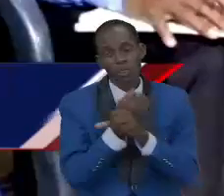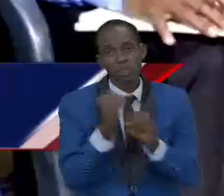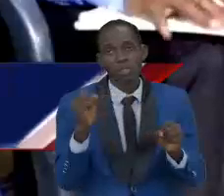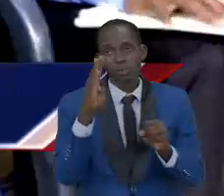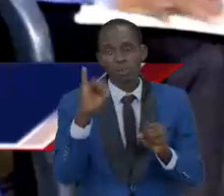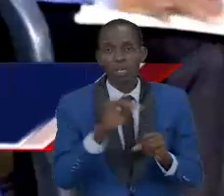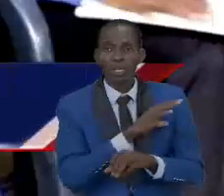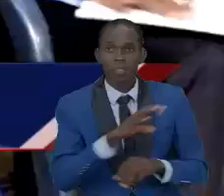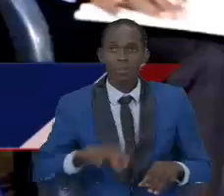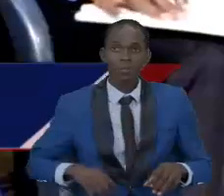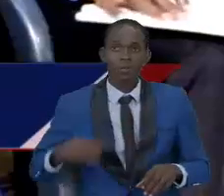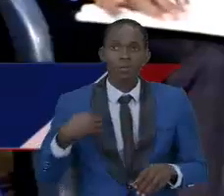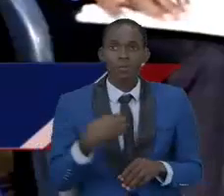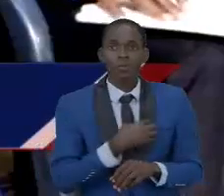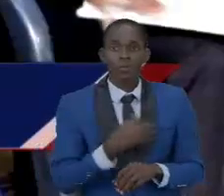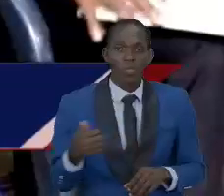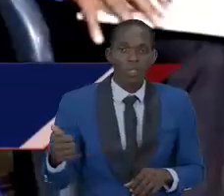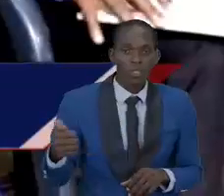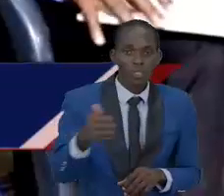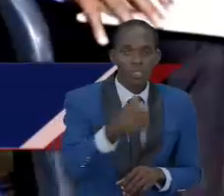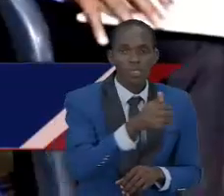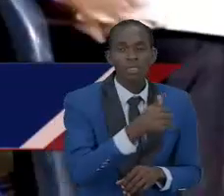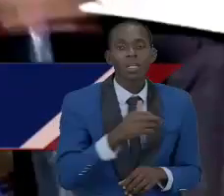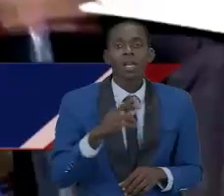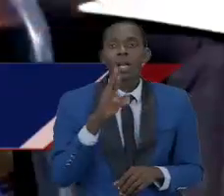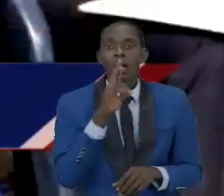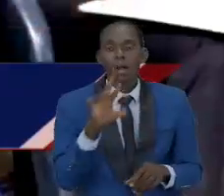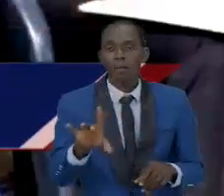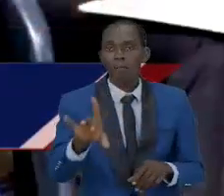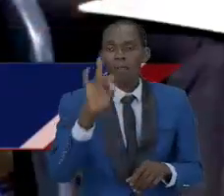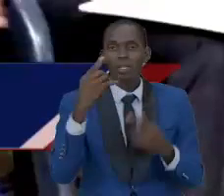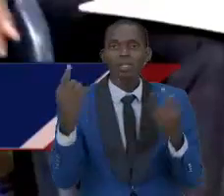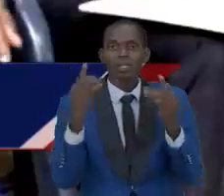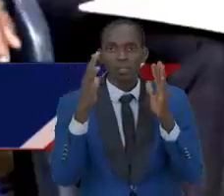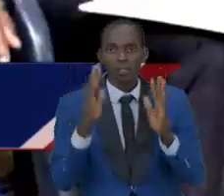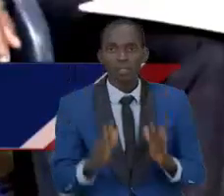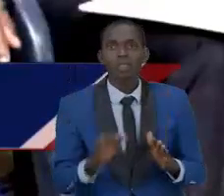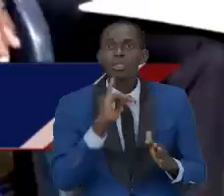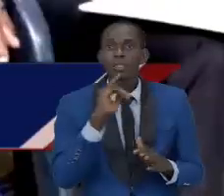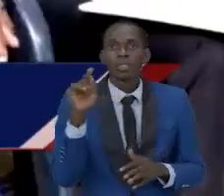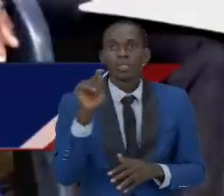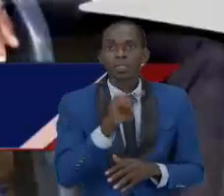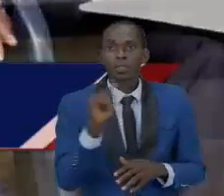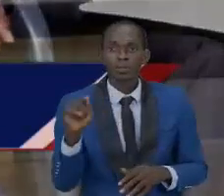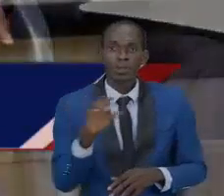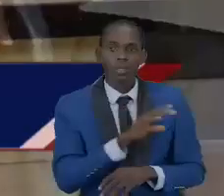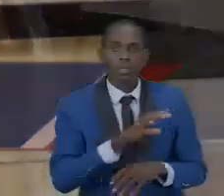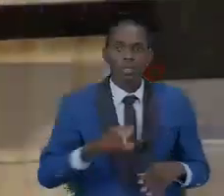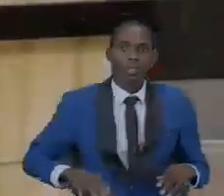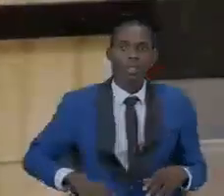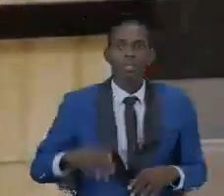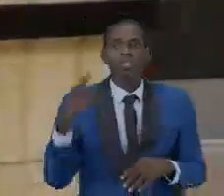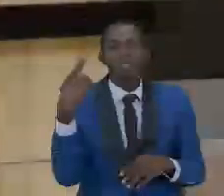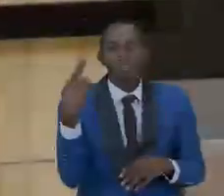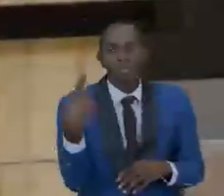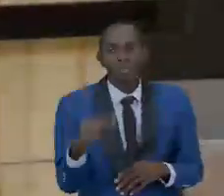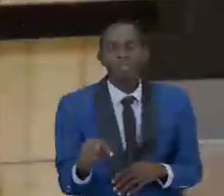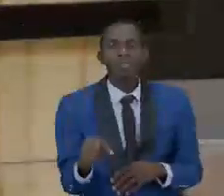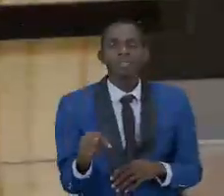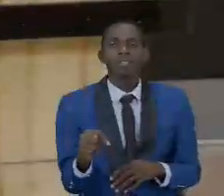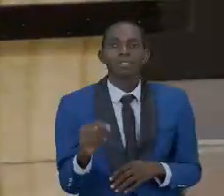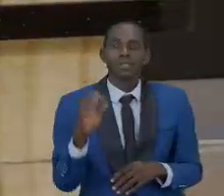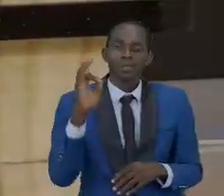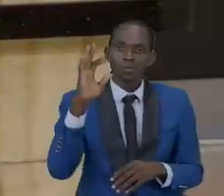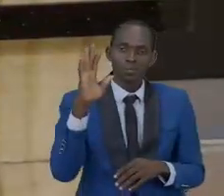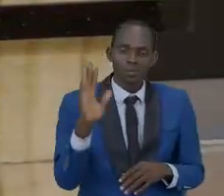ourselves are also found Sinners is there for Christ the minister of sin